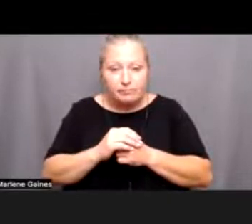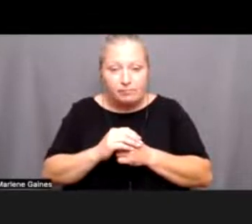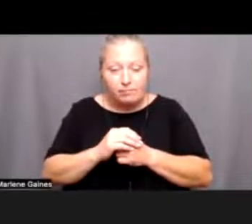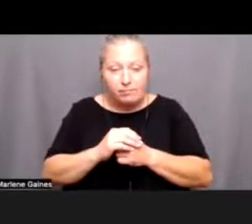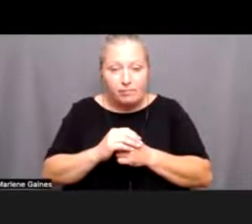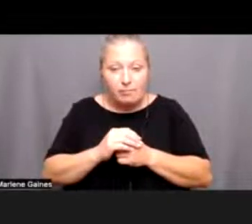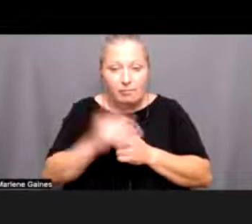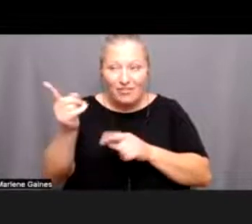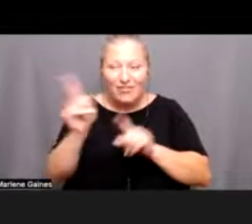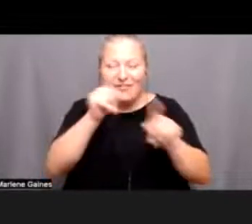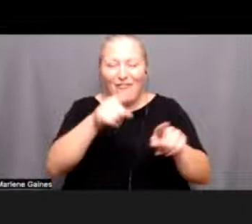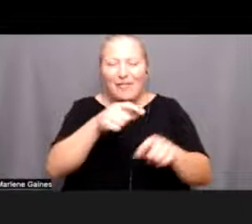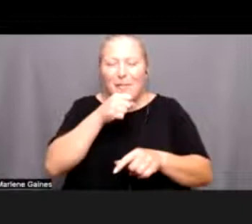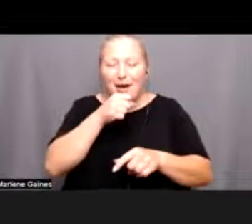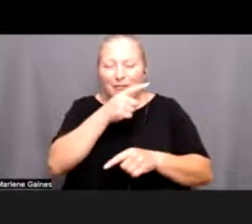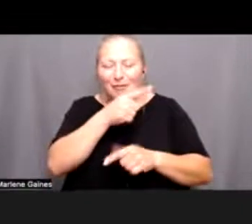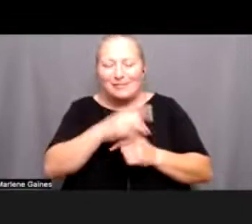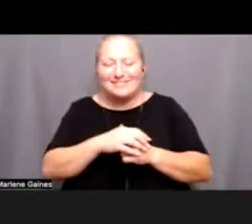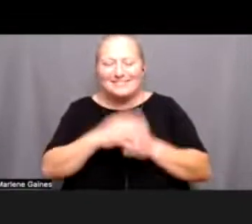Do you want to go to the microphone?